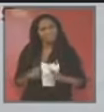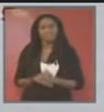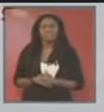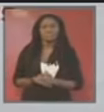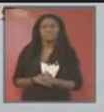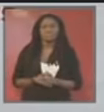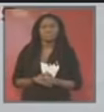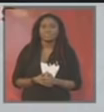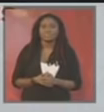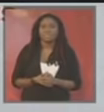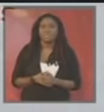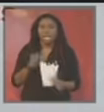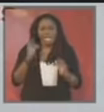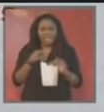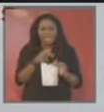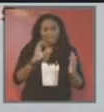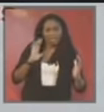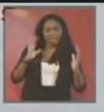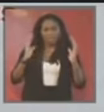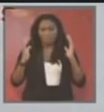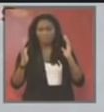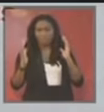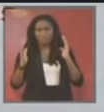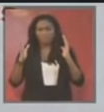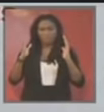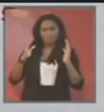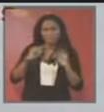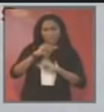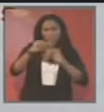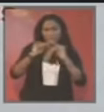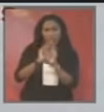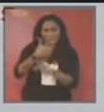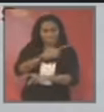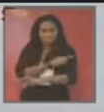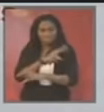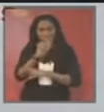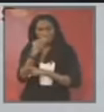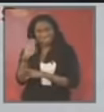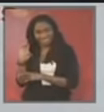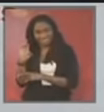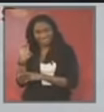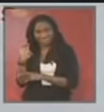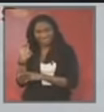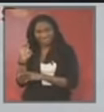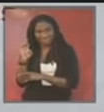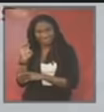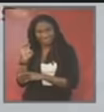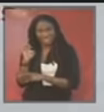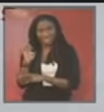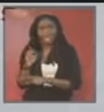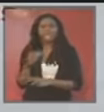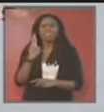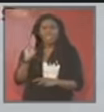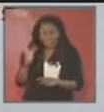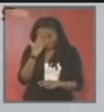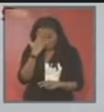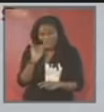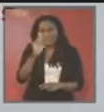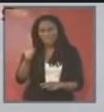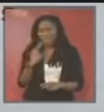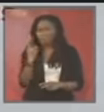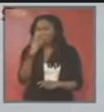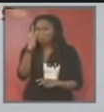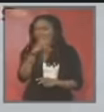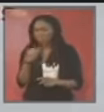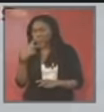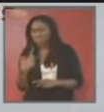stands when they're doing their trials. So they have represented their population proportionately with respect to